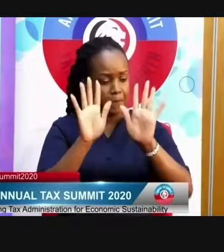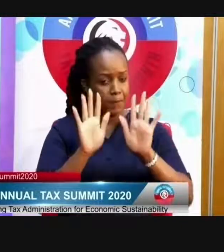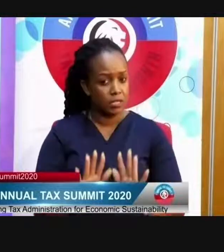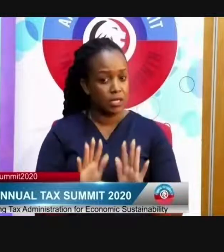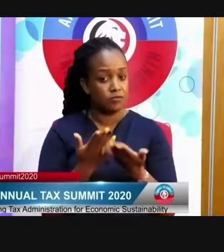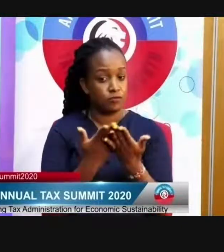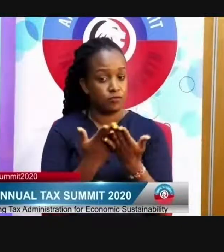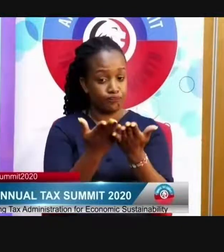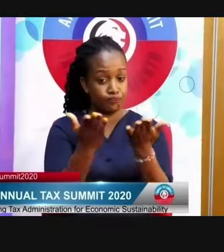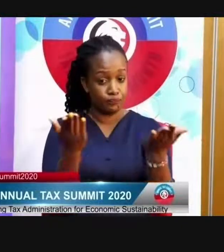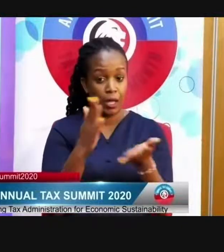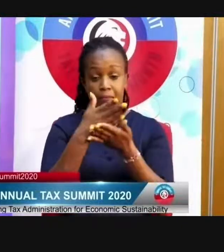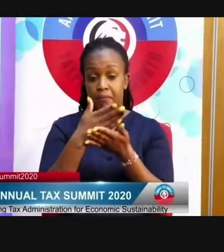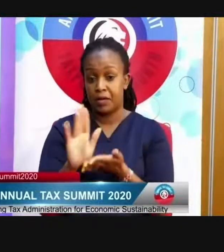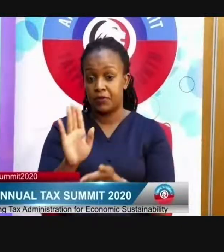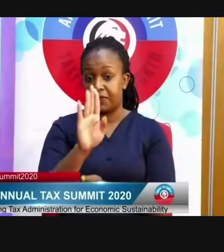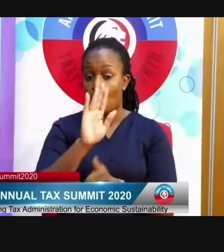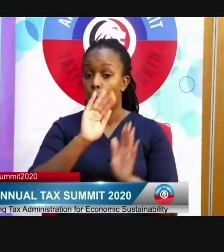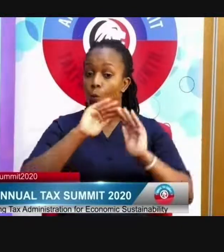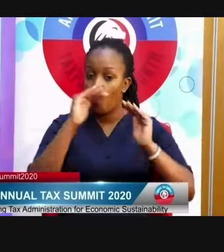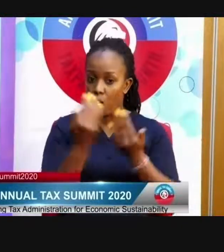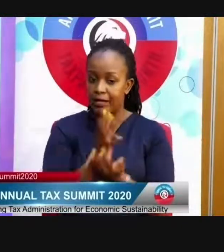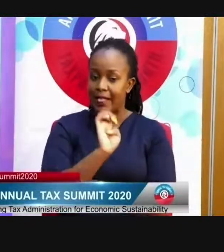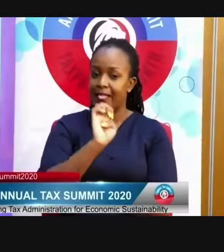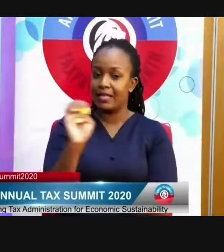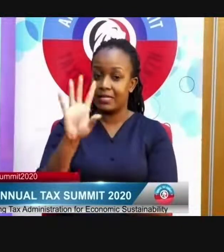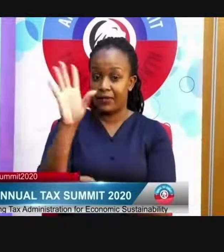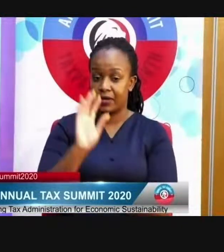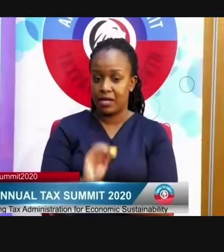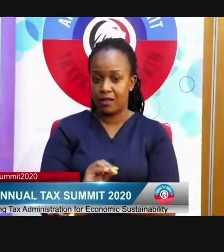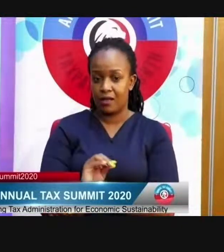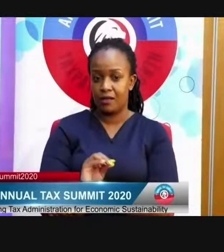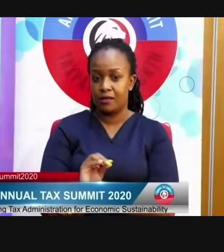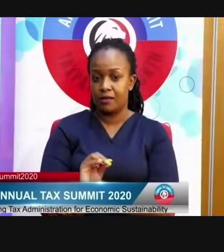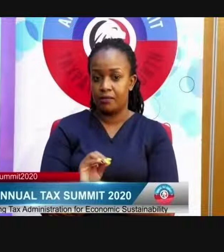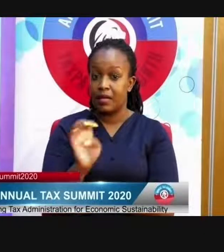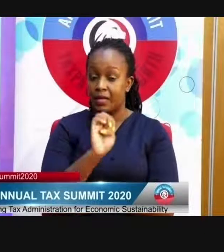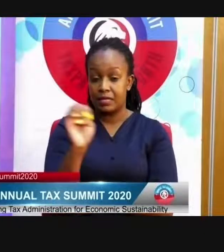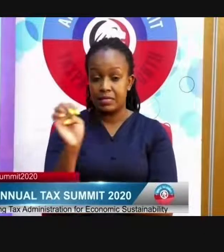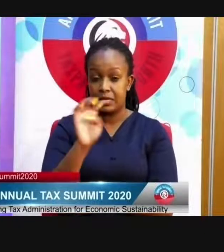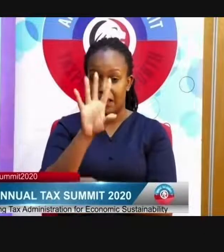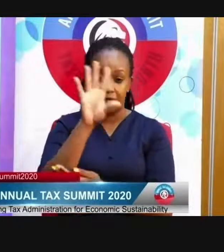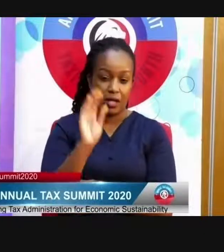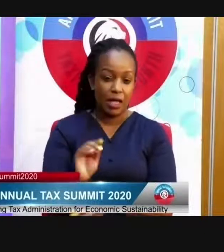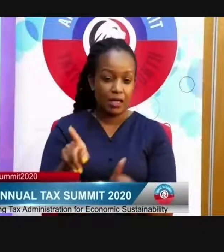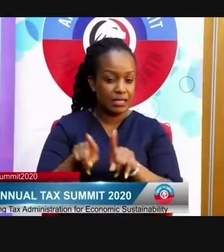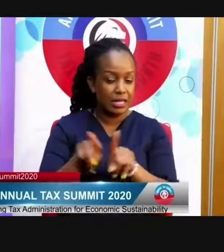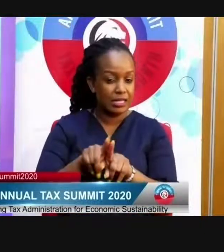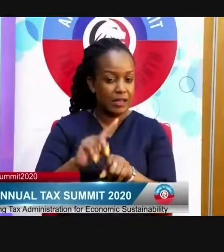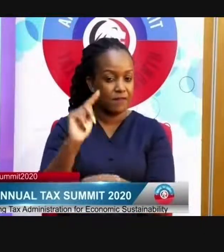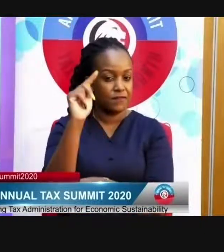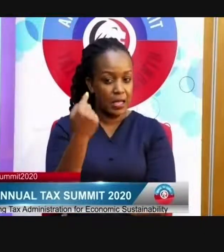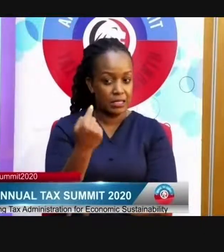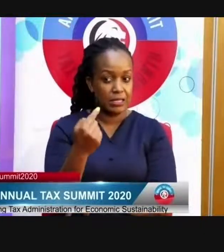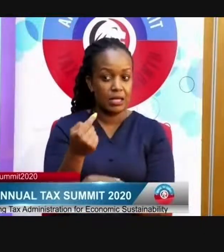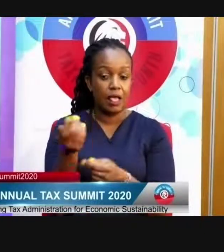East Africa, because East Africa is regarded as the fastest growing economic region on the